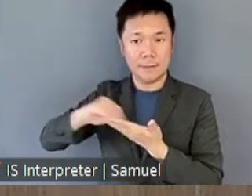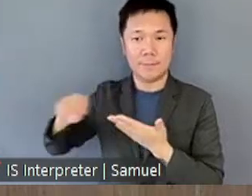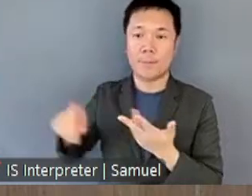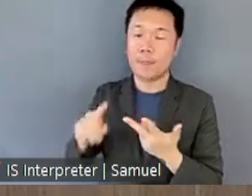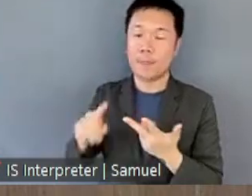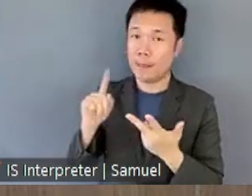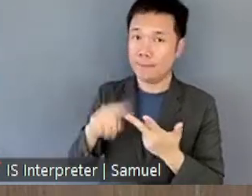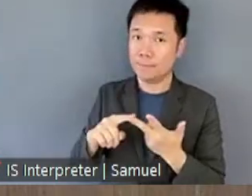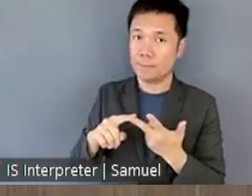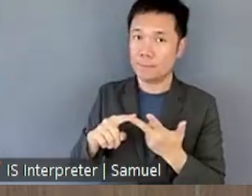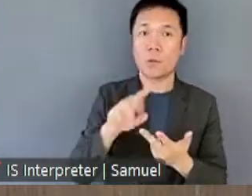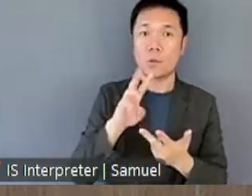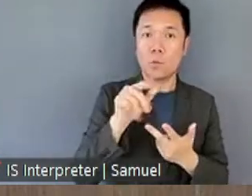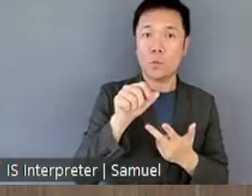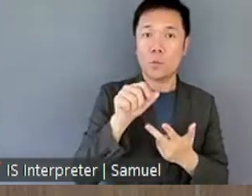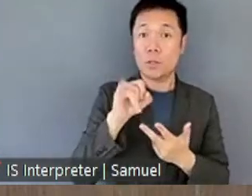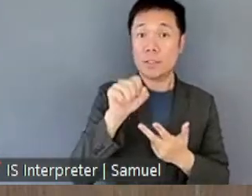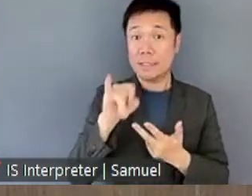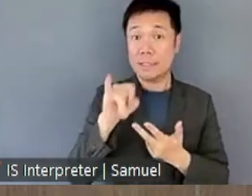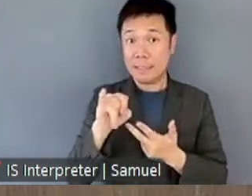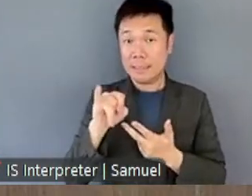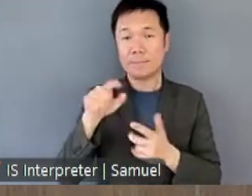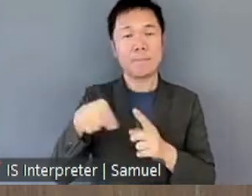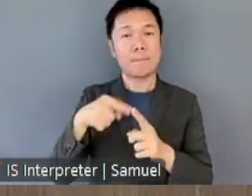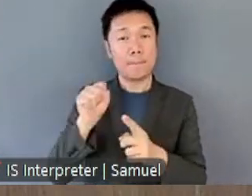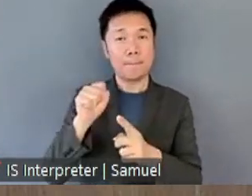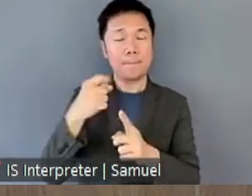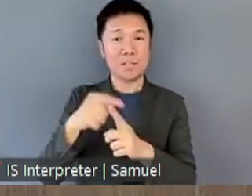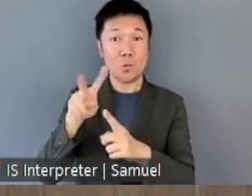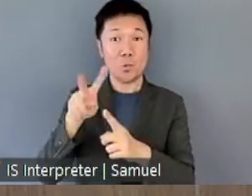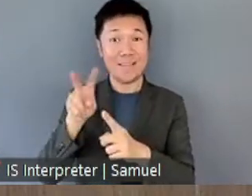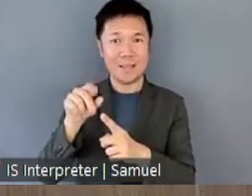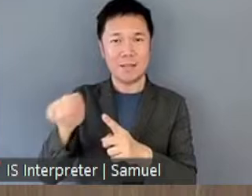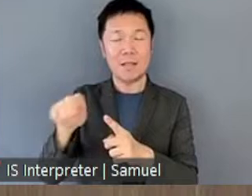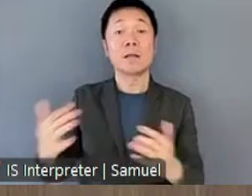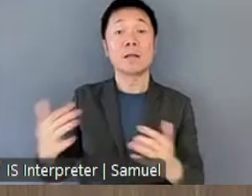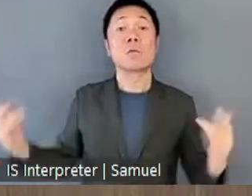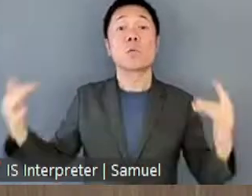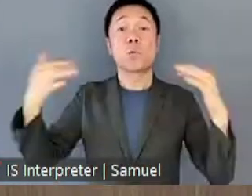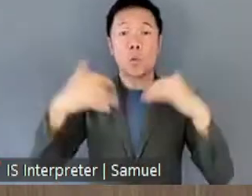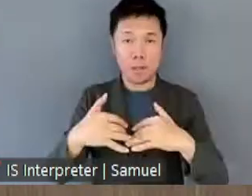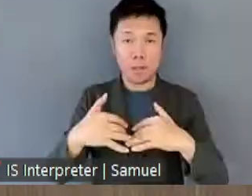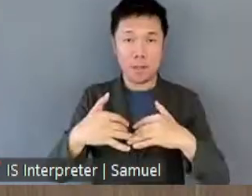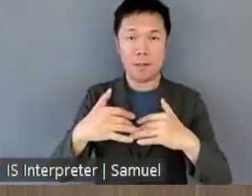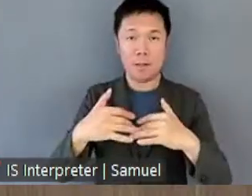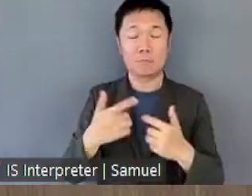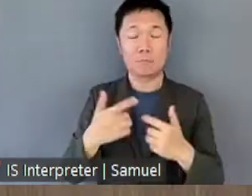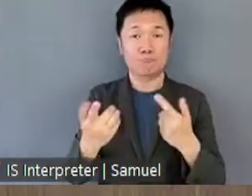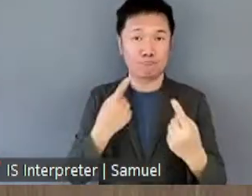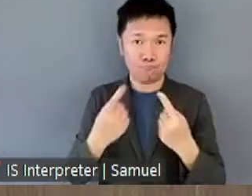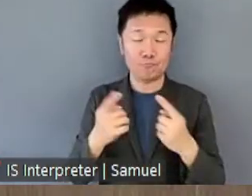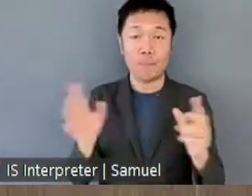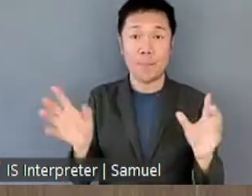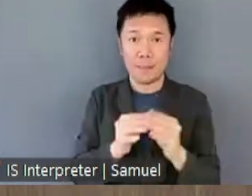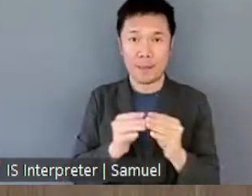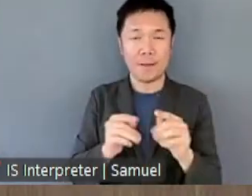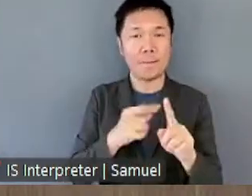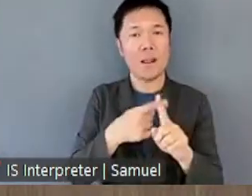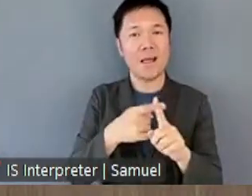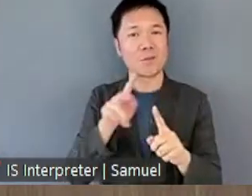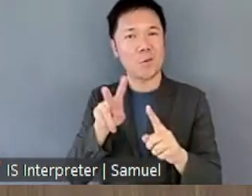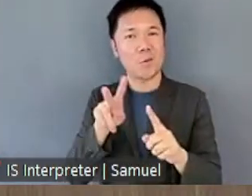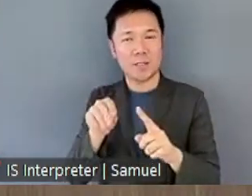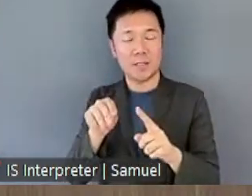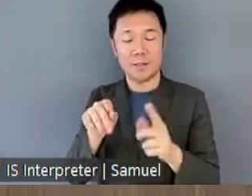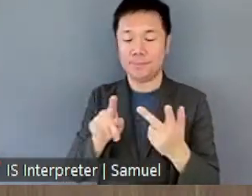WSIS +20, the World Summit on the Information Society, +20 regional review. It